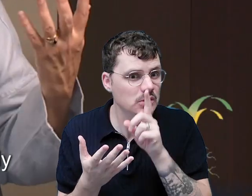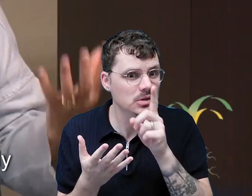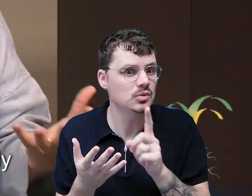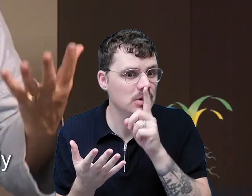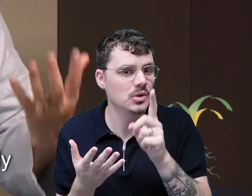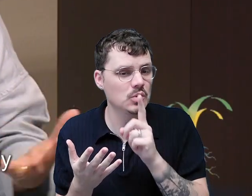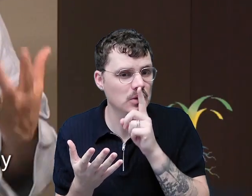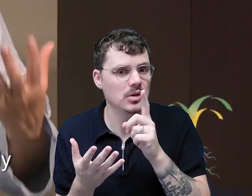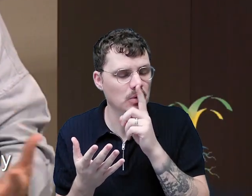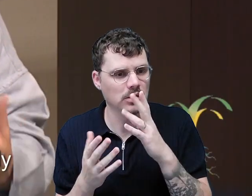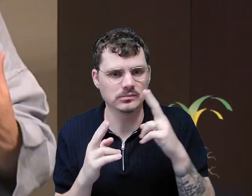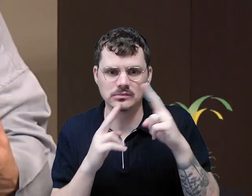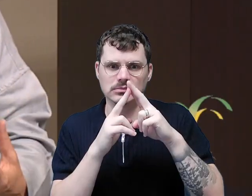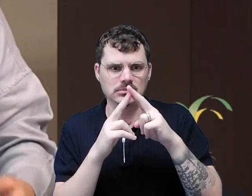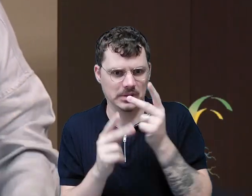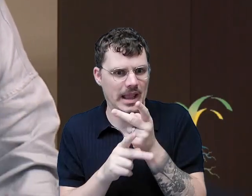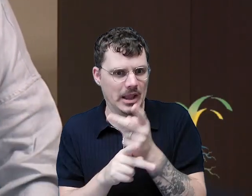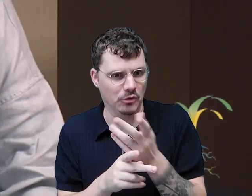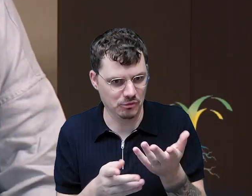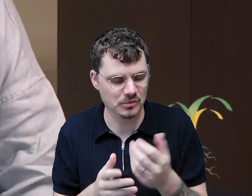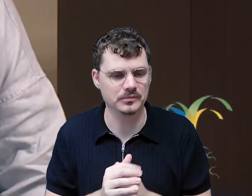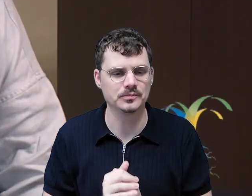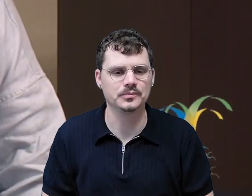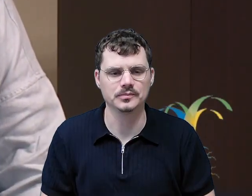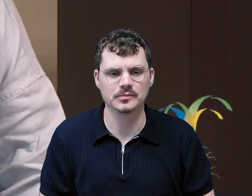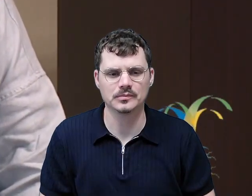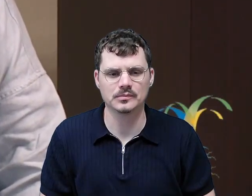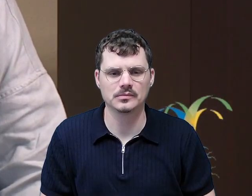tons of really, really, really sophisticated care.